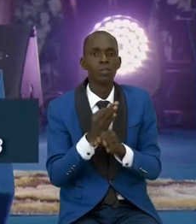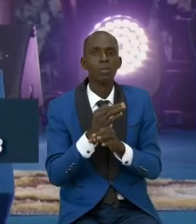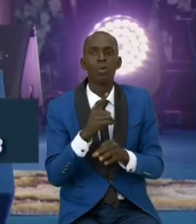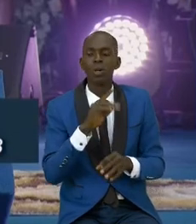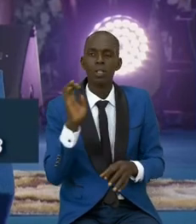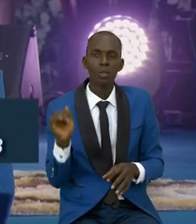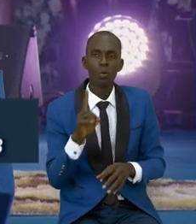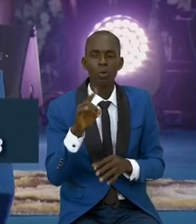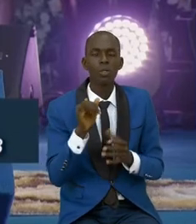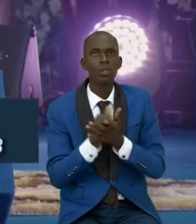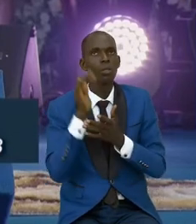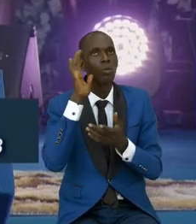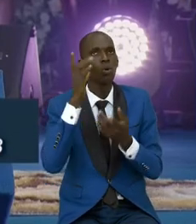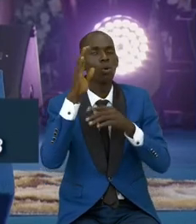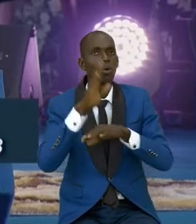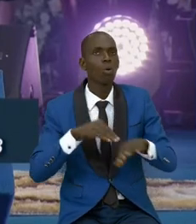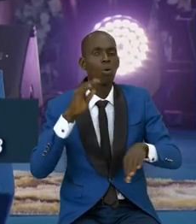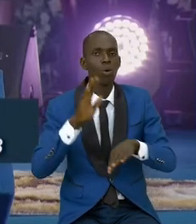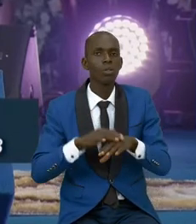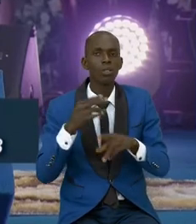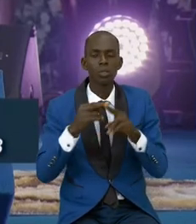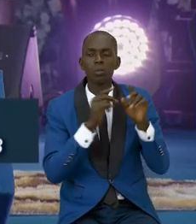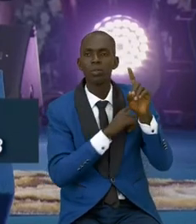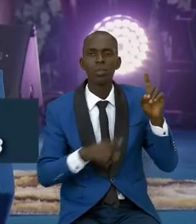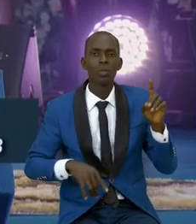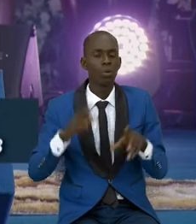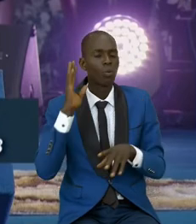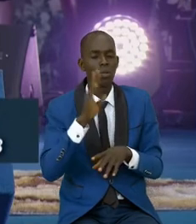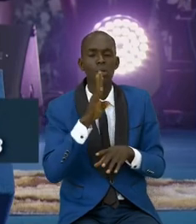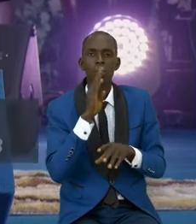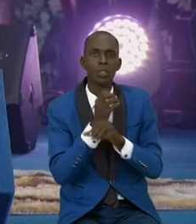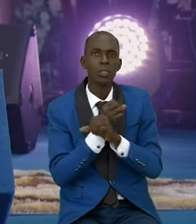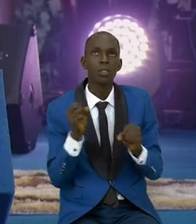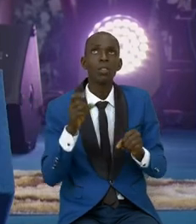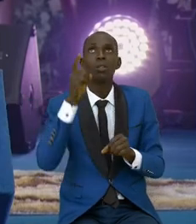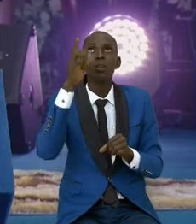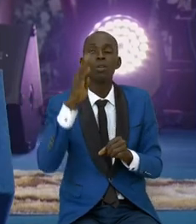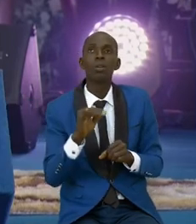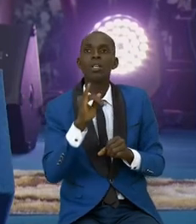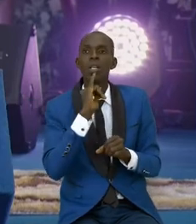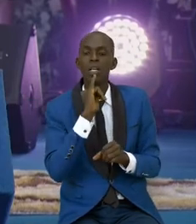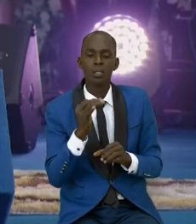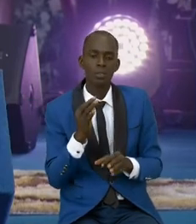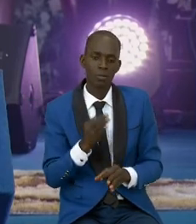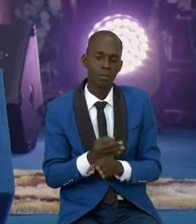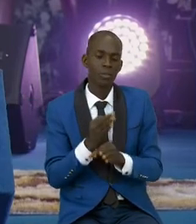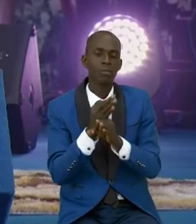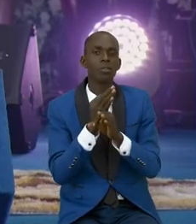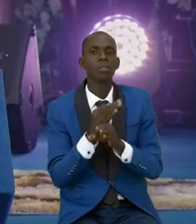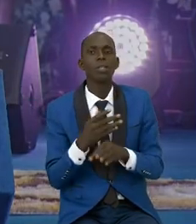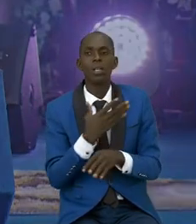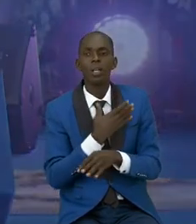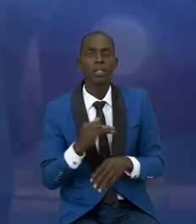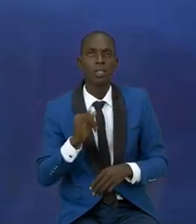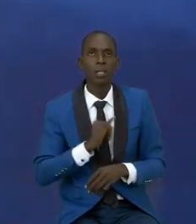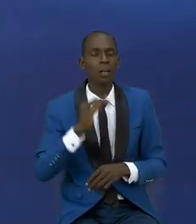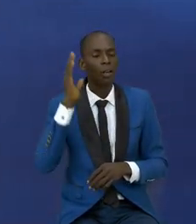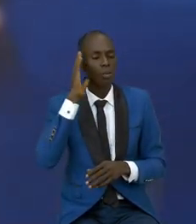call on the name of the Lord will be saved. God is faithful, and I will bring